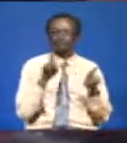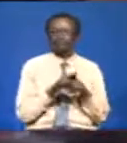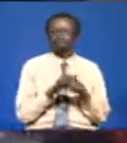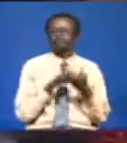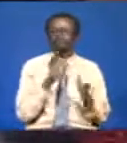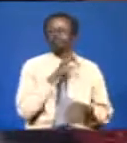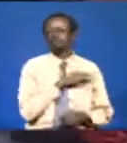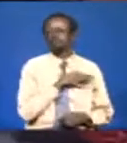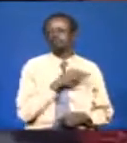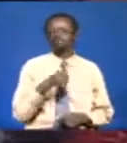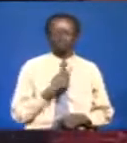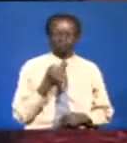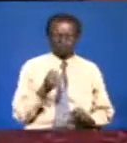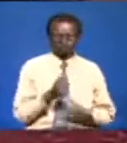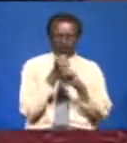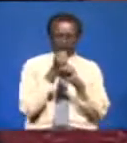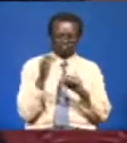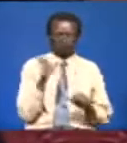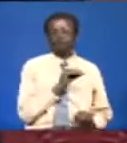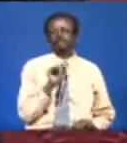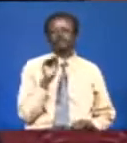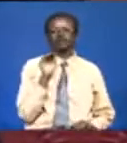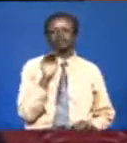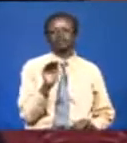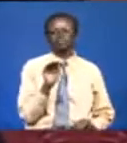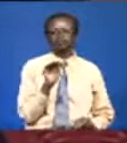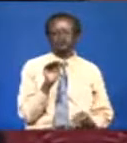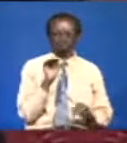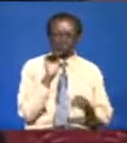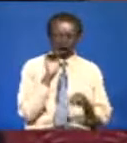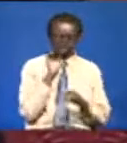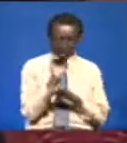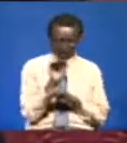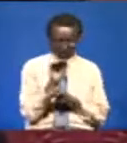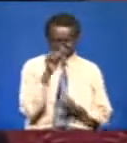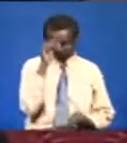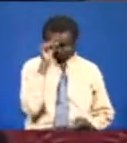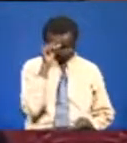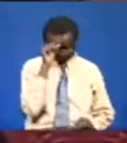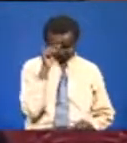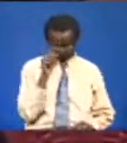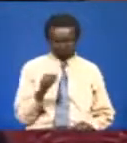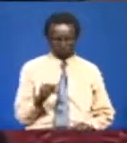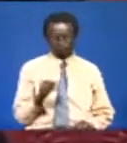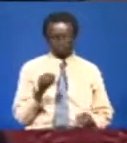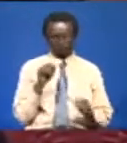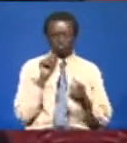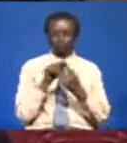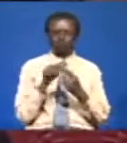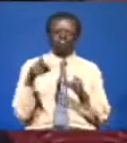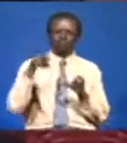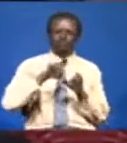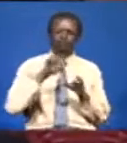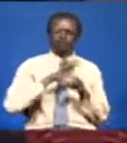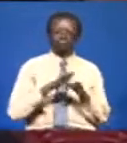I support and I urge the government to add on to those measures that, they have put in place and